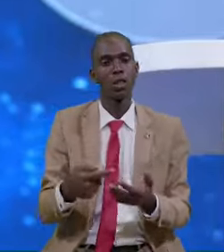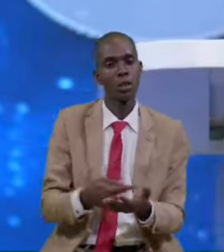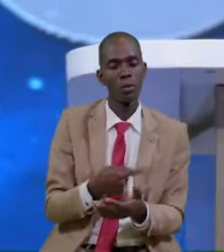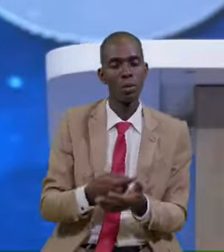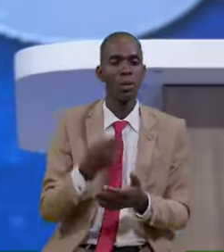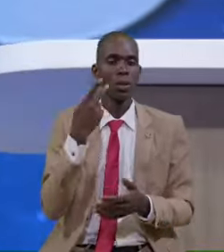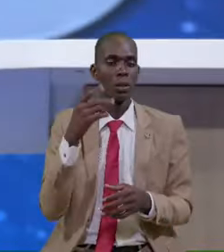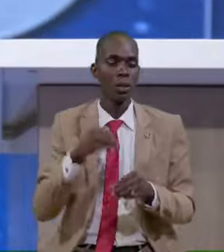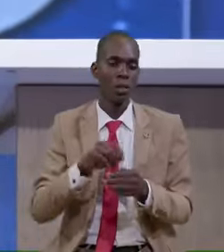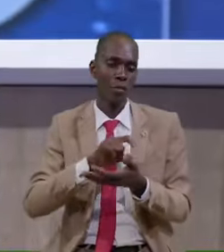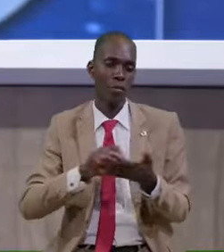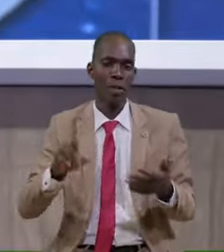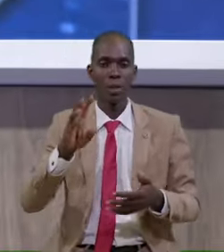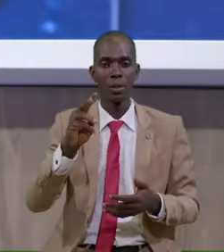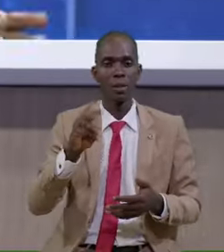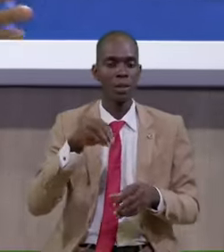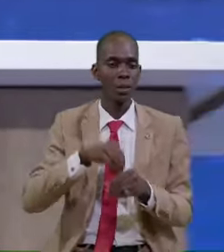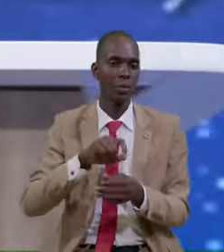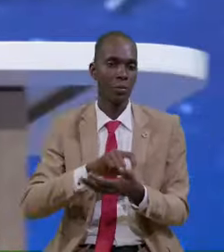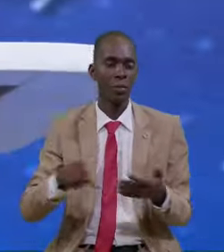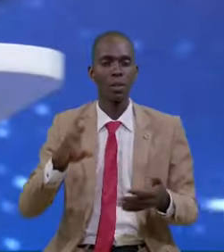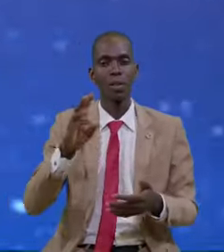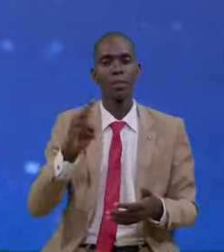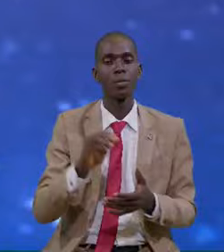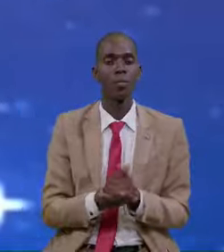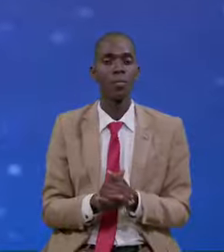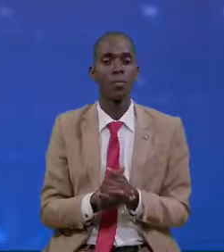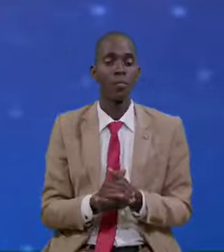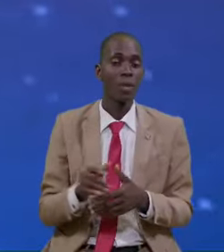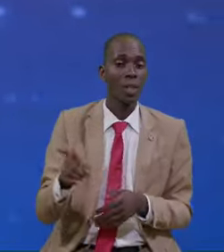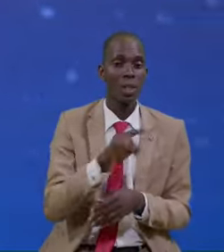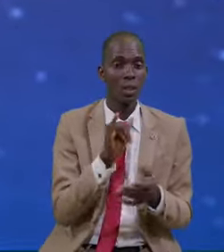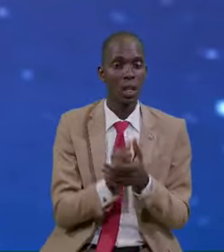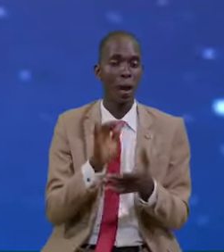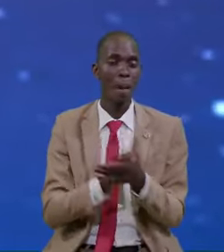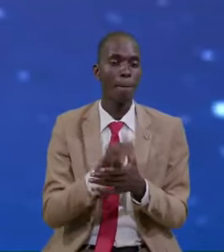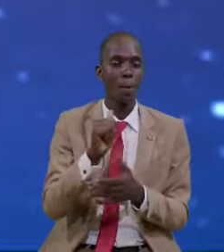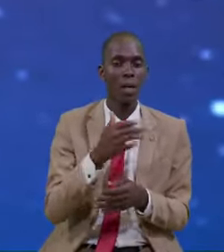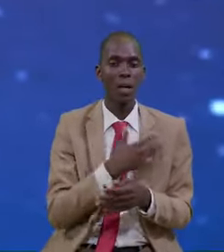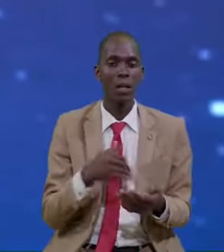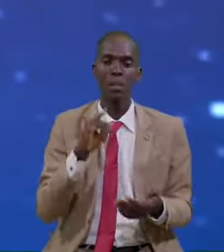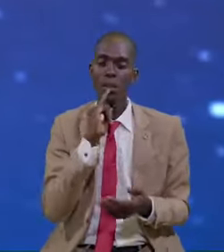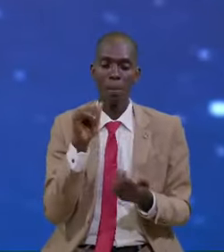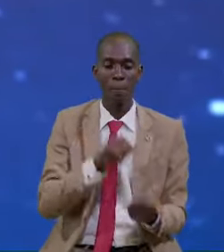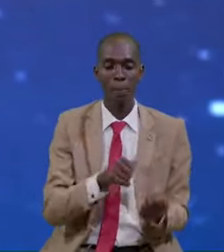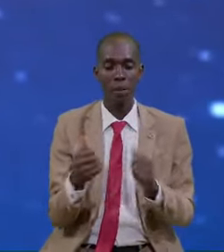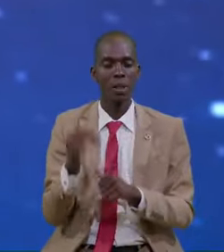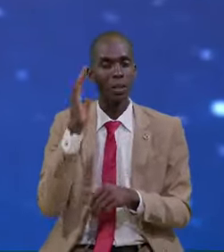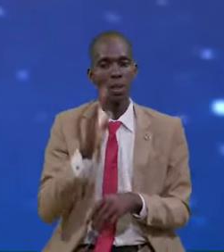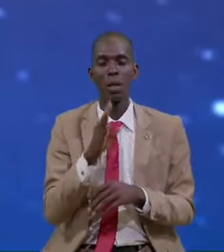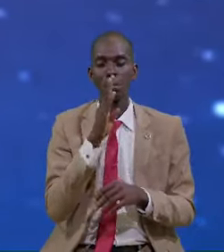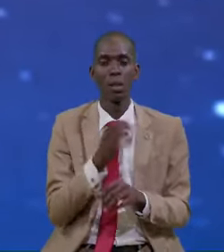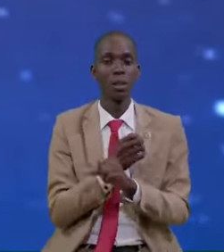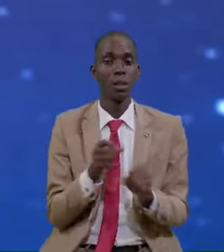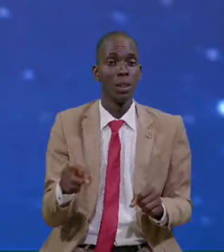verse 16. In verse 16, he that believeth and is baptized shall be saved. He